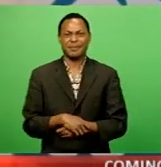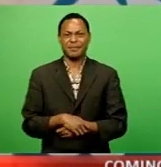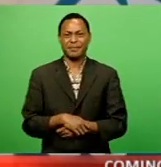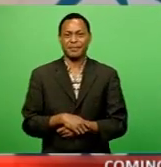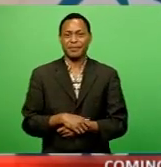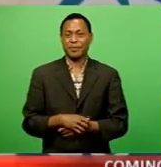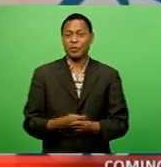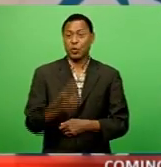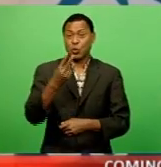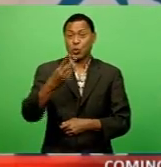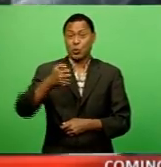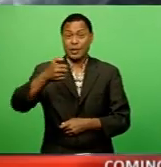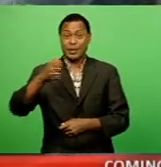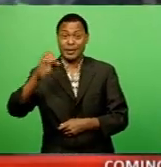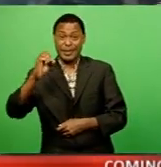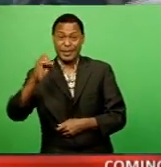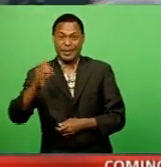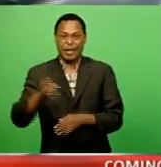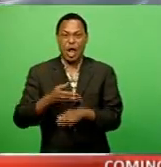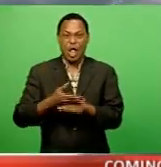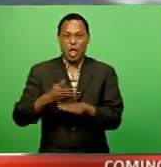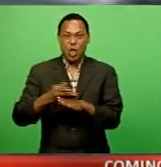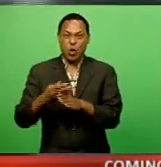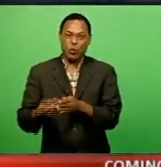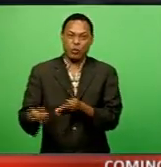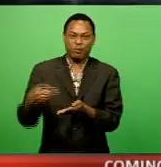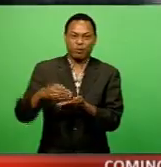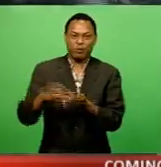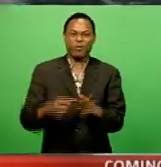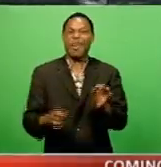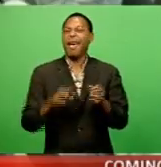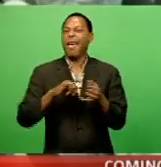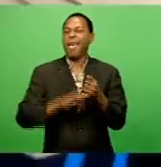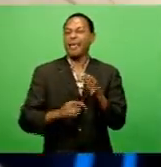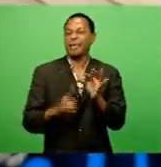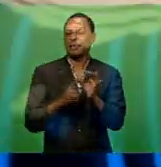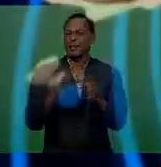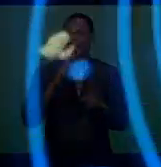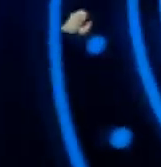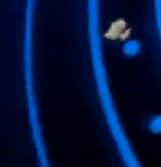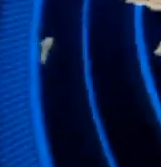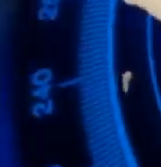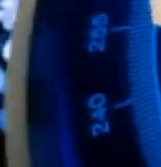And 260 new investors for SPX. Stay with us.